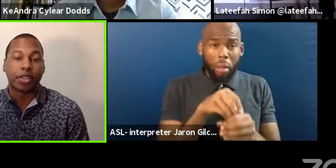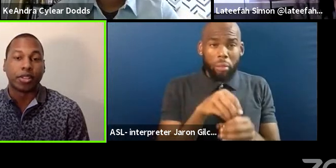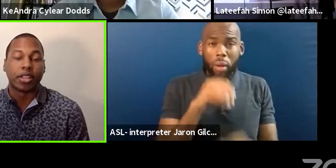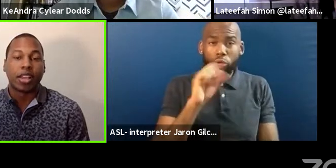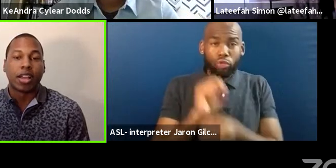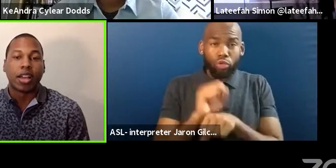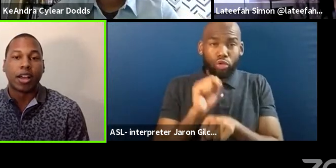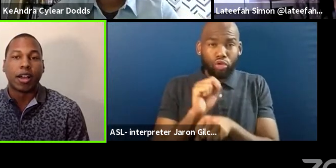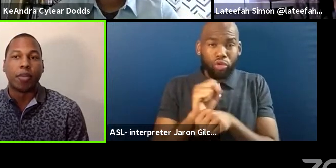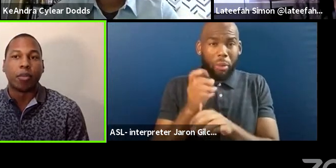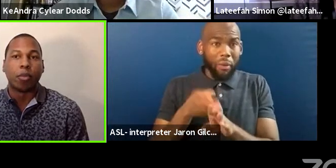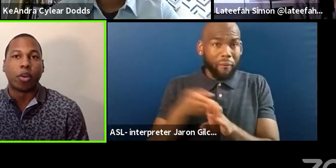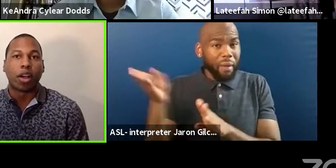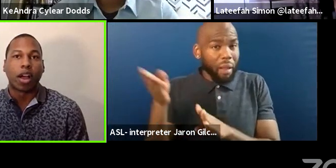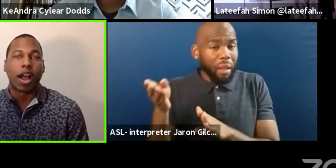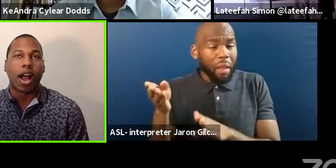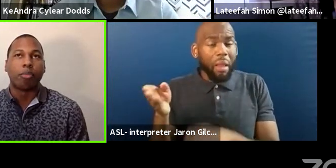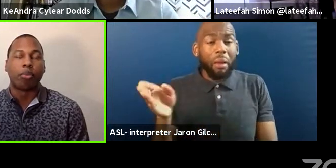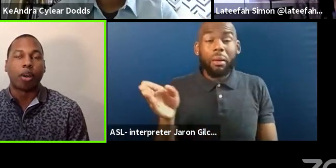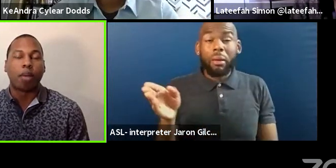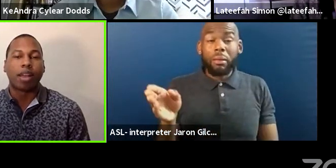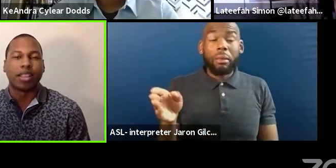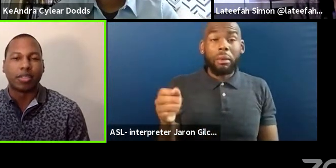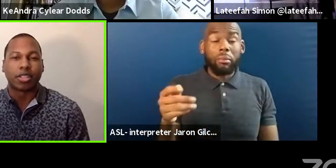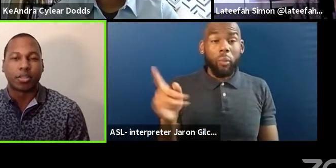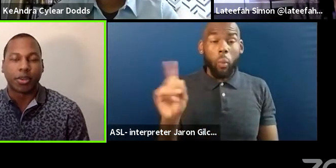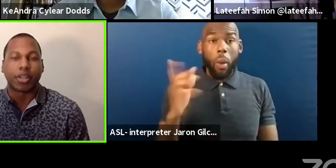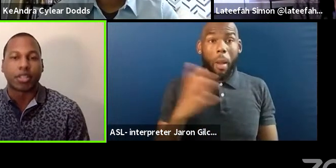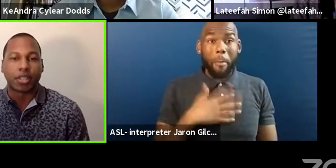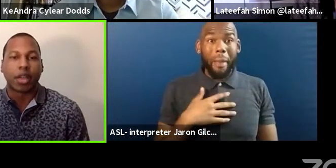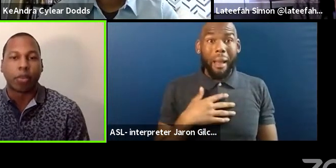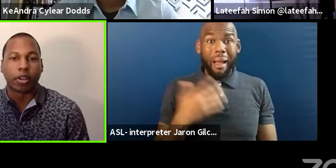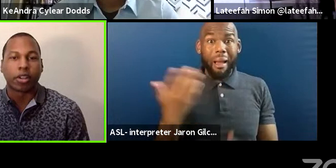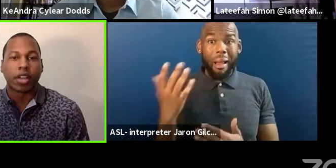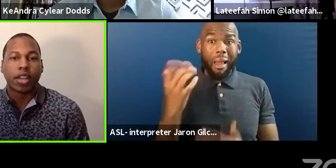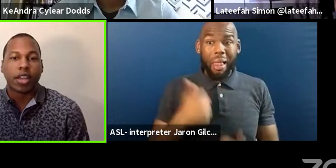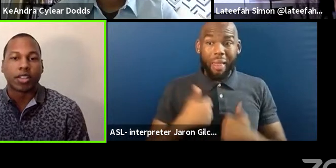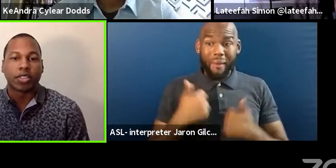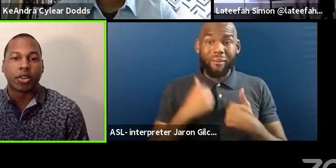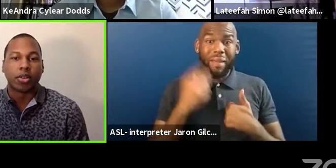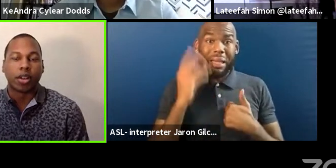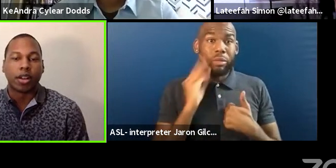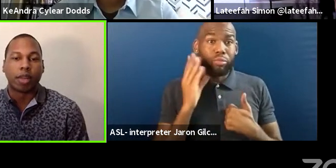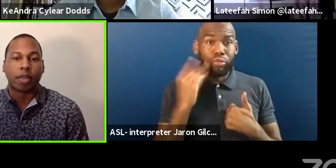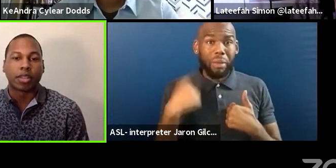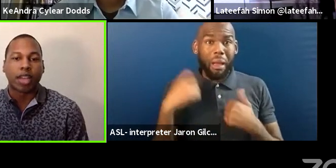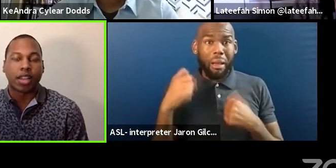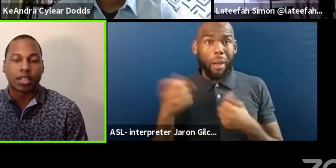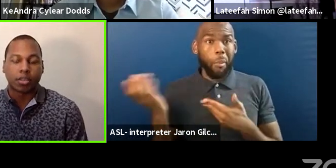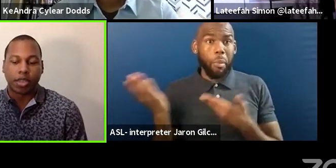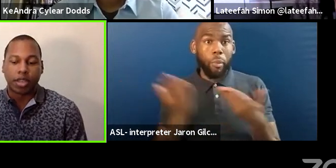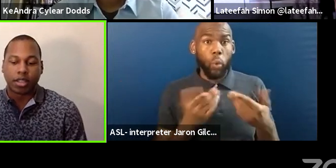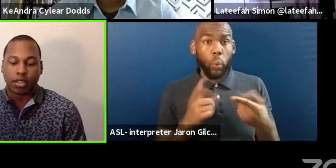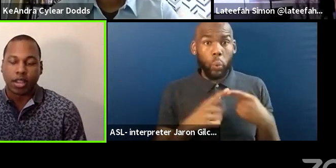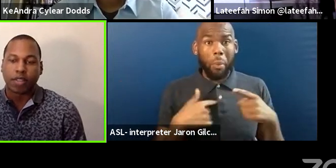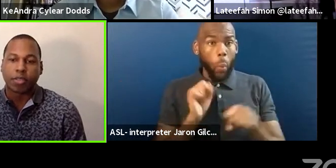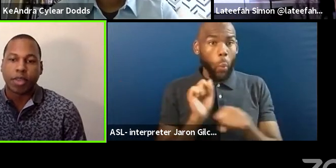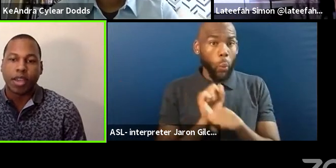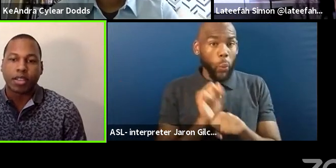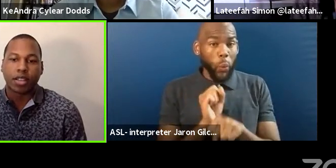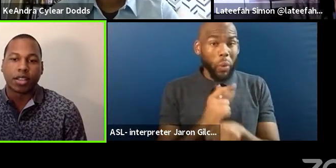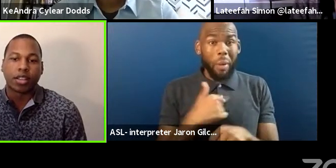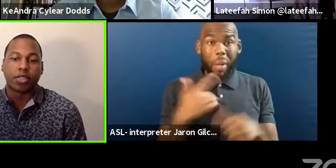job field where I brought my lived experience to that work. And so I'm excited to be in this